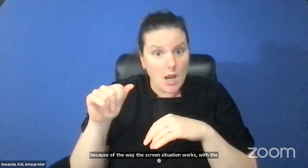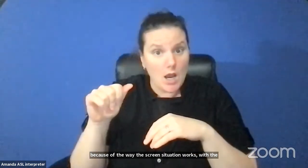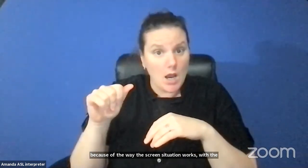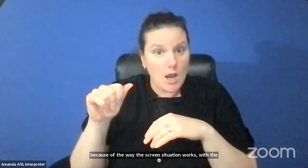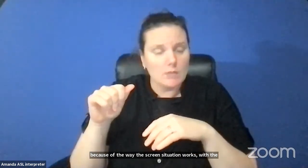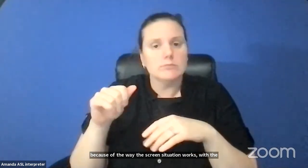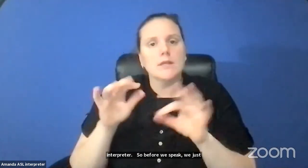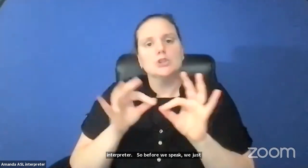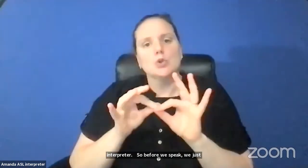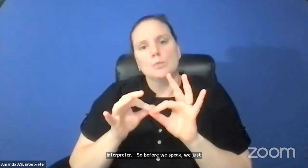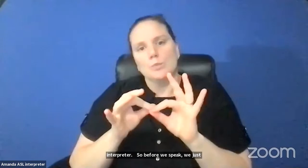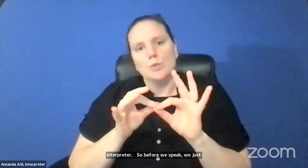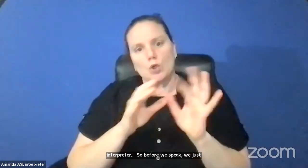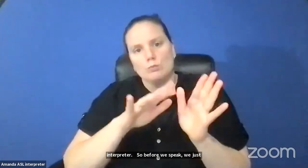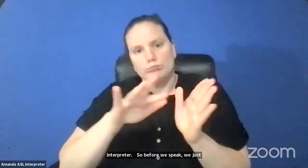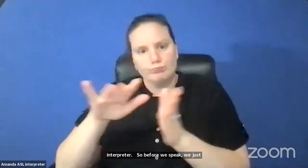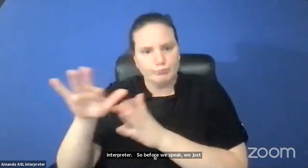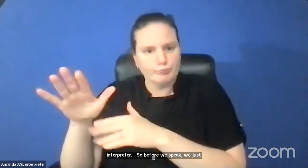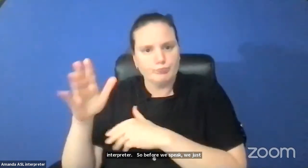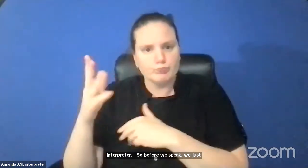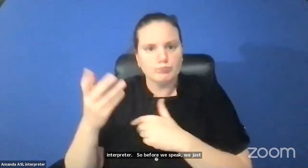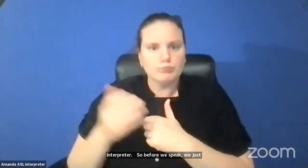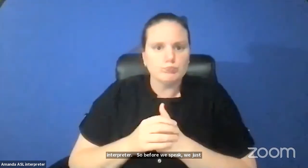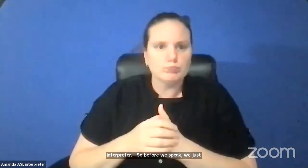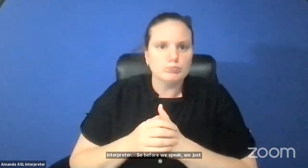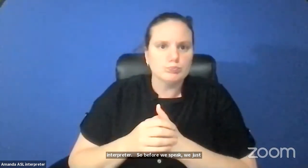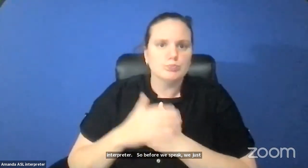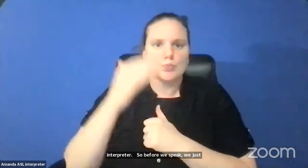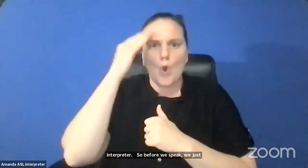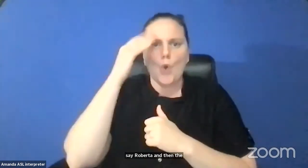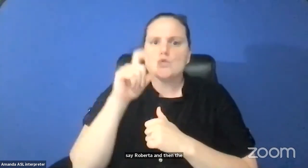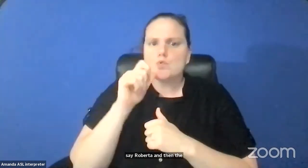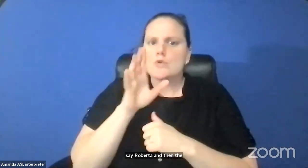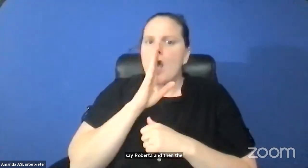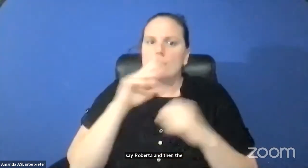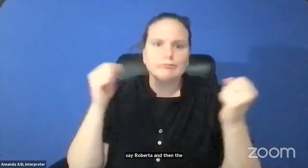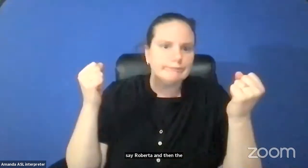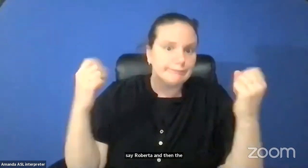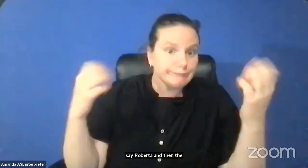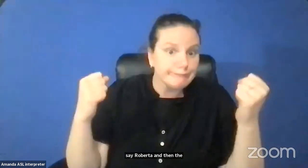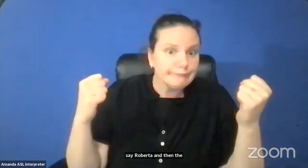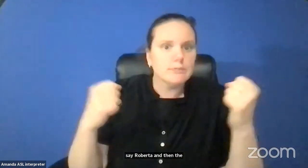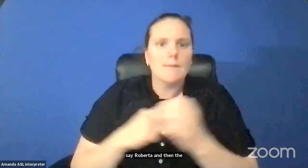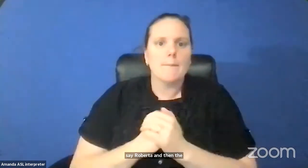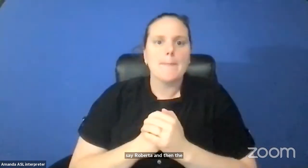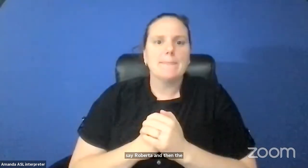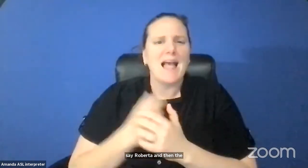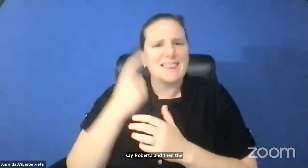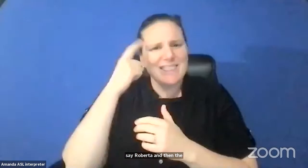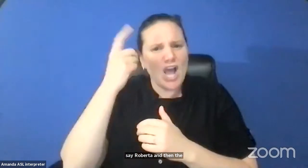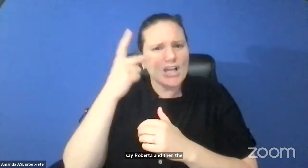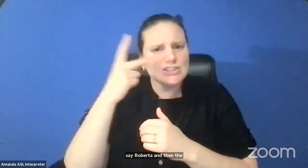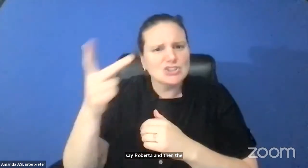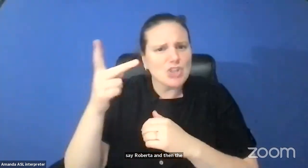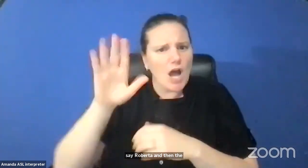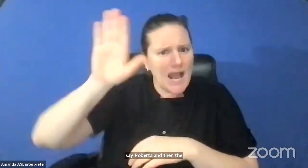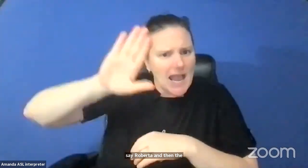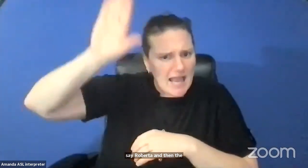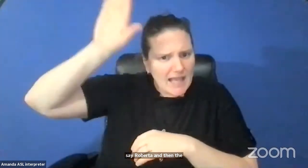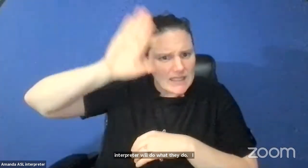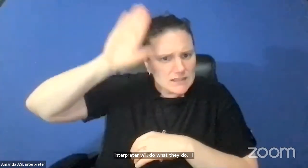the interpreter will do what they do. And I think I saw a hand.